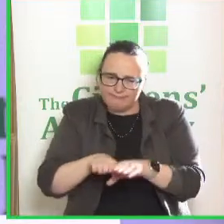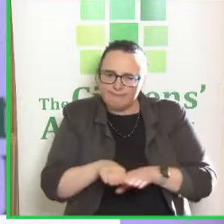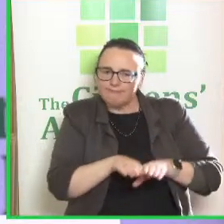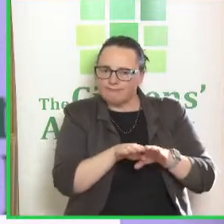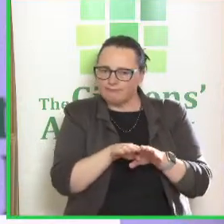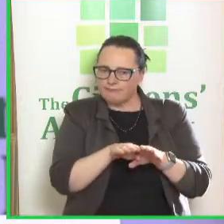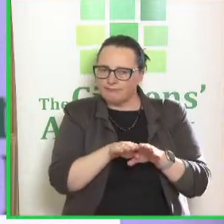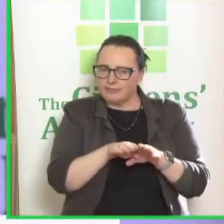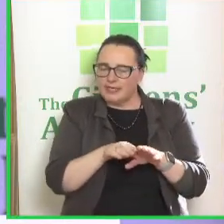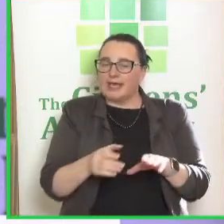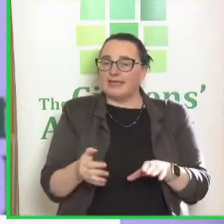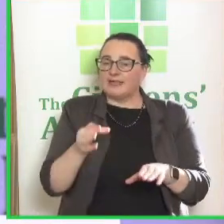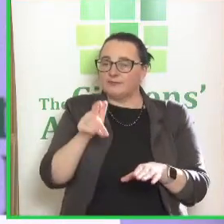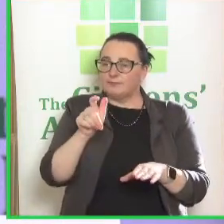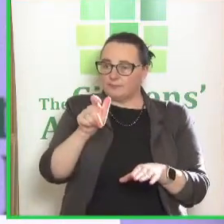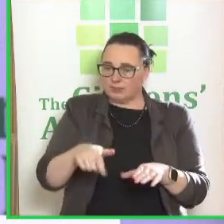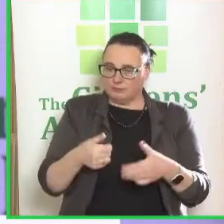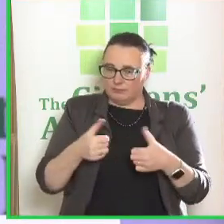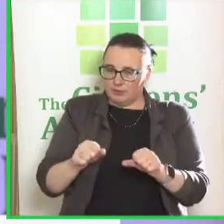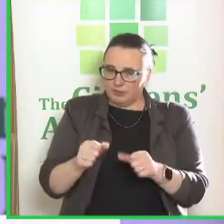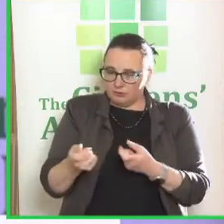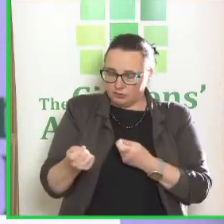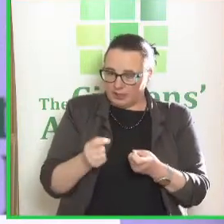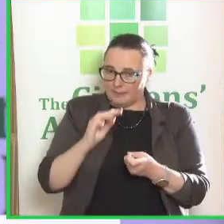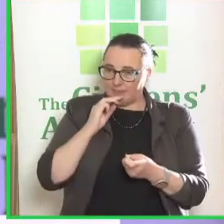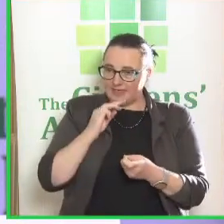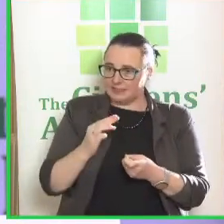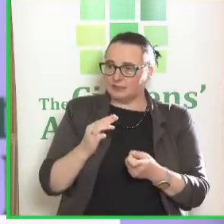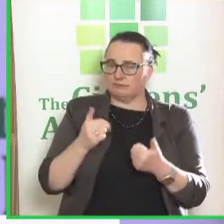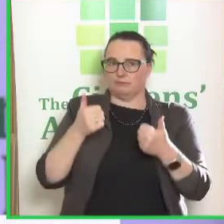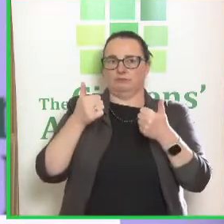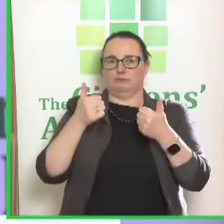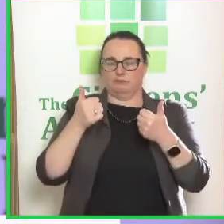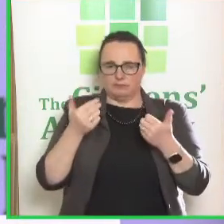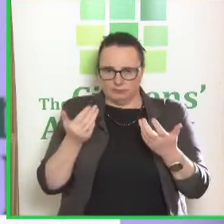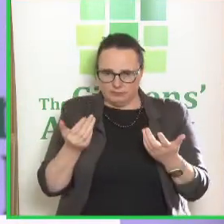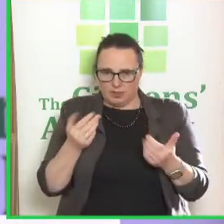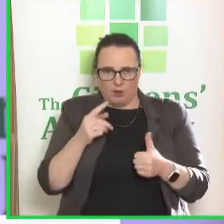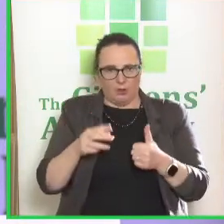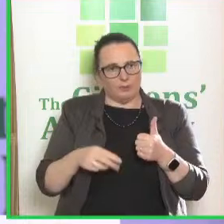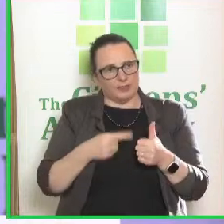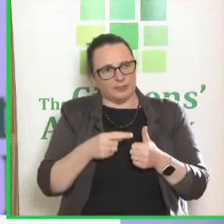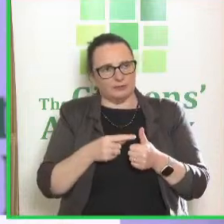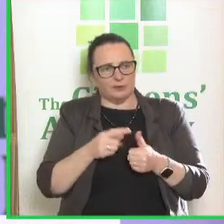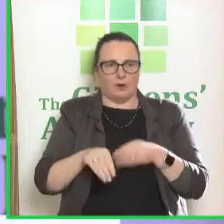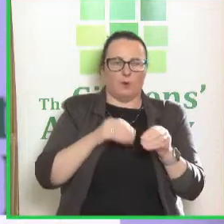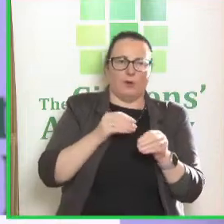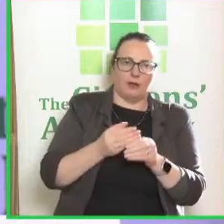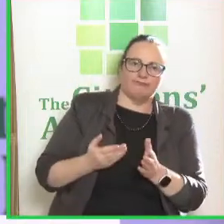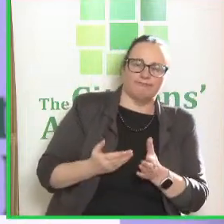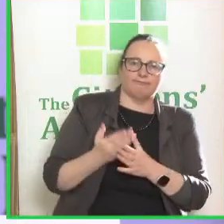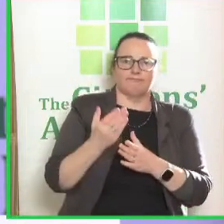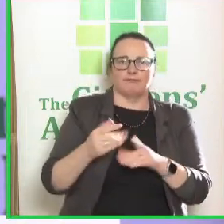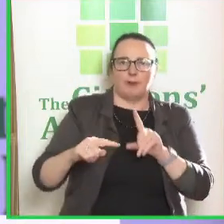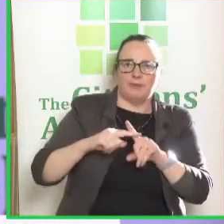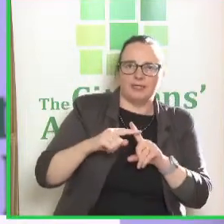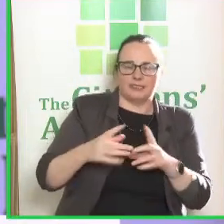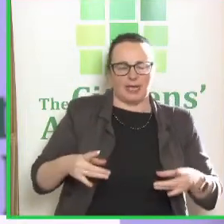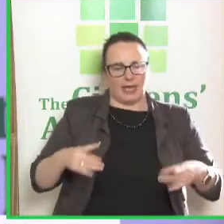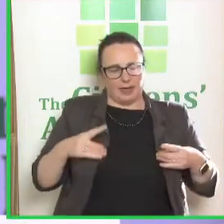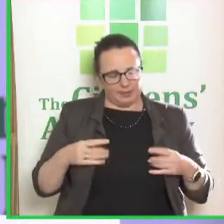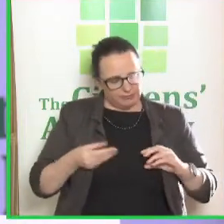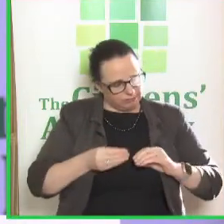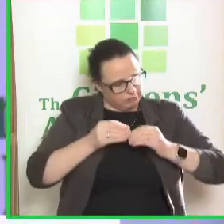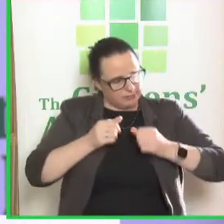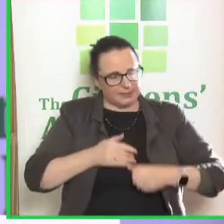somebody has received treatment, it doesn't mean that they're in a position to always go on to lead a happy and positive and productive